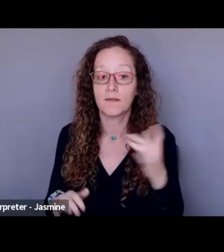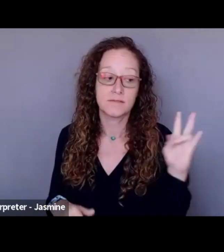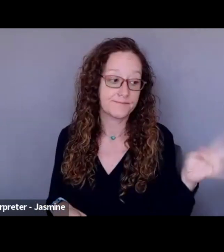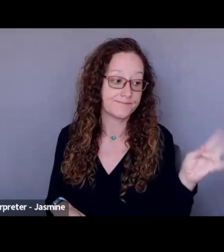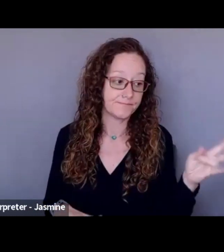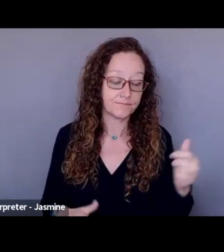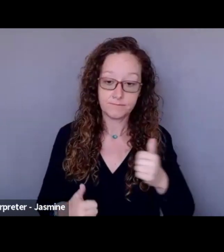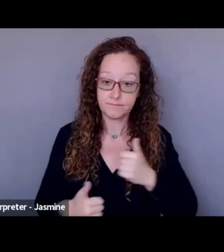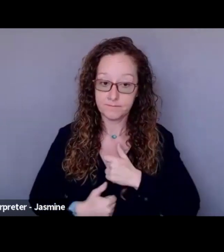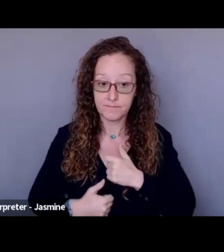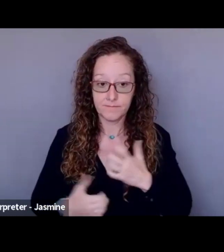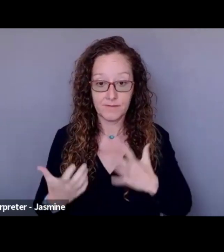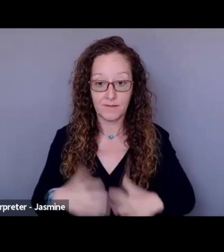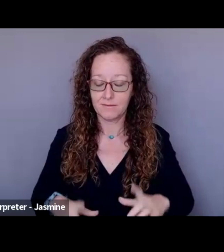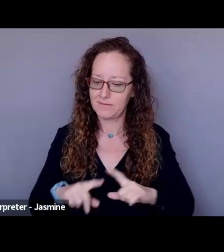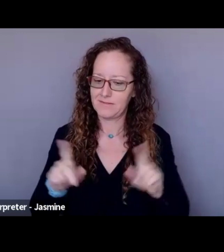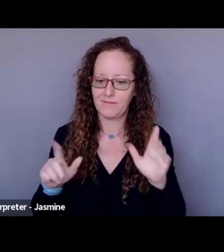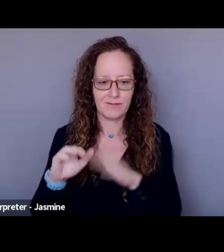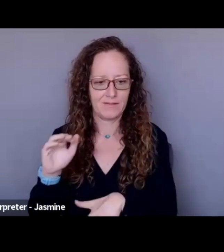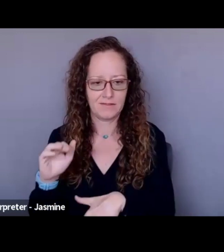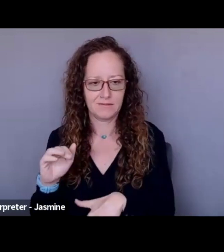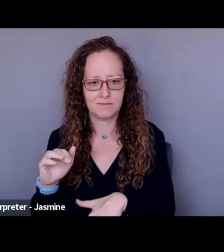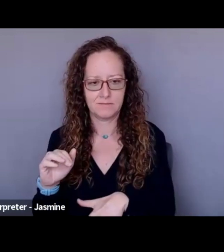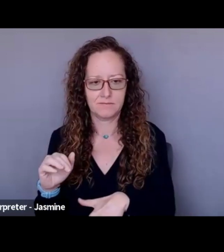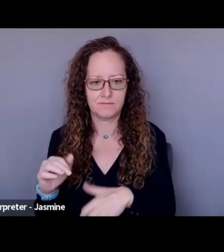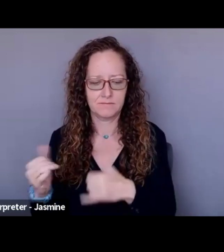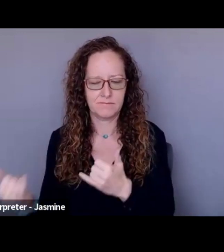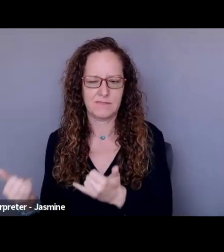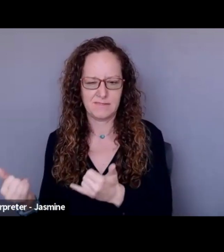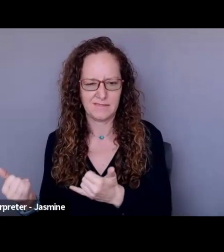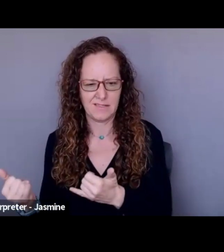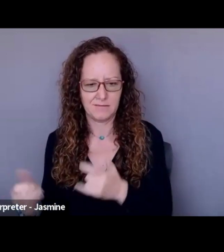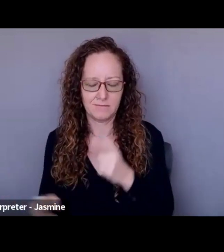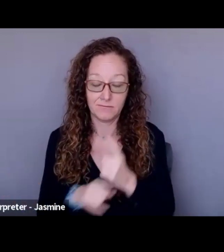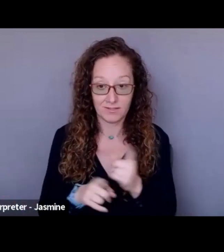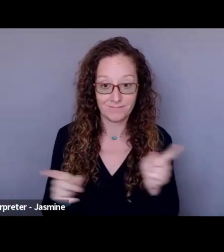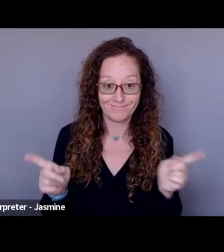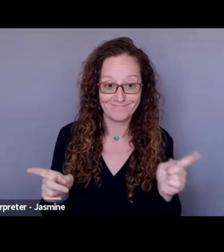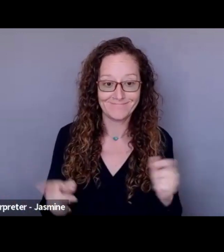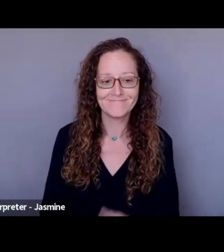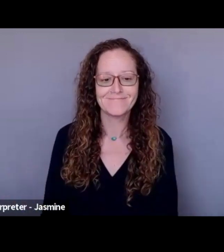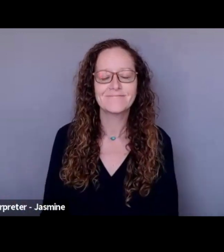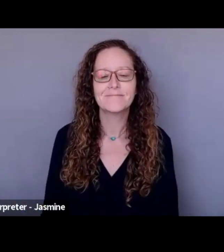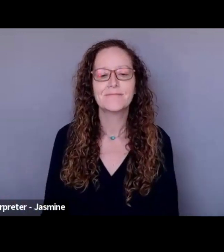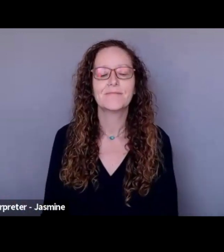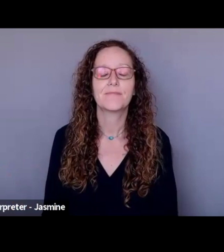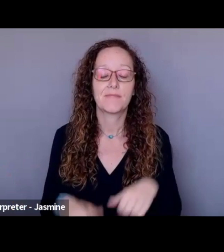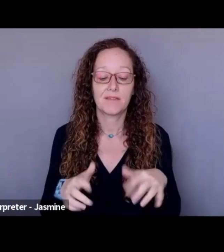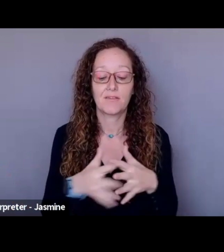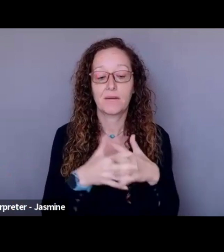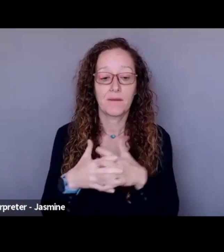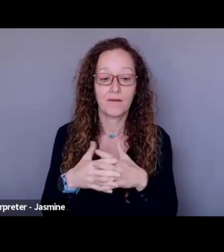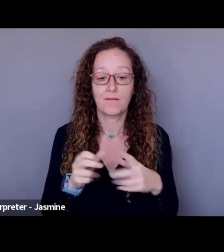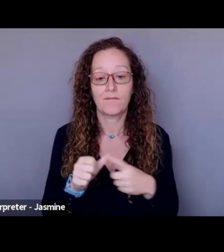were definitely different than military costumes today, right? And when in America, when they first started